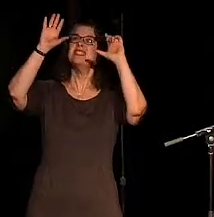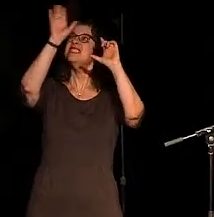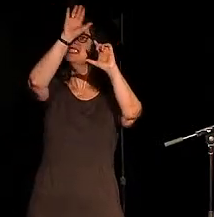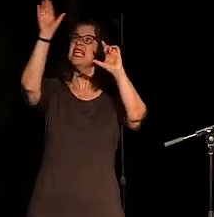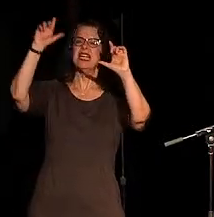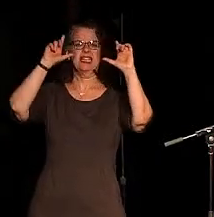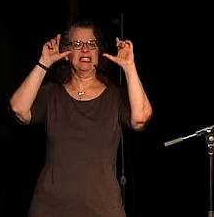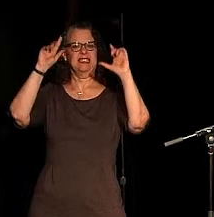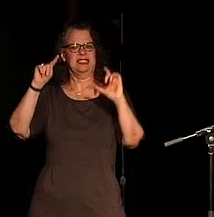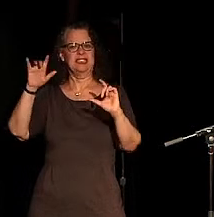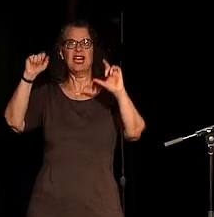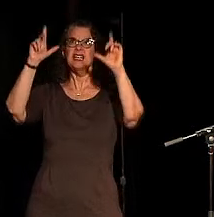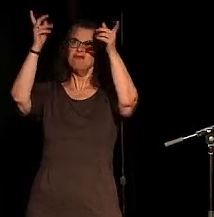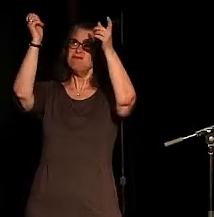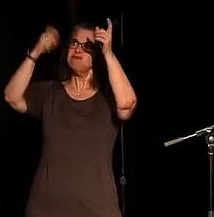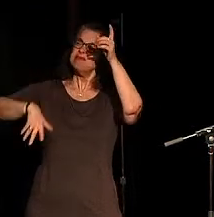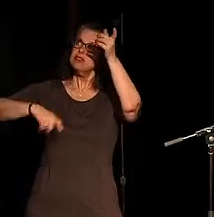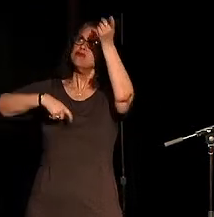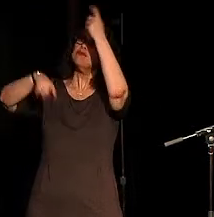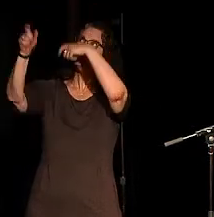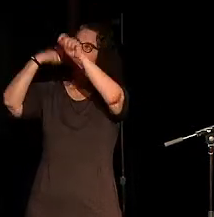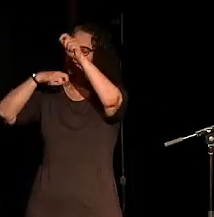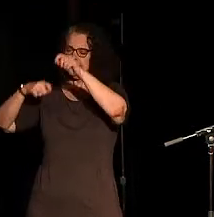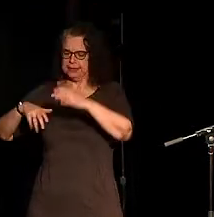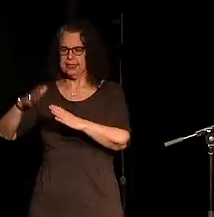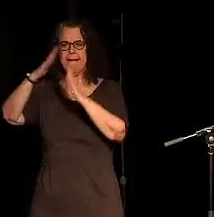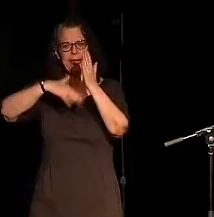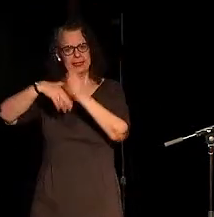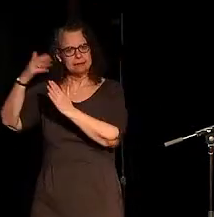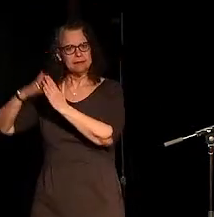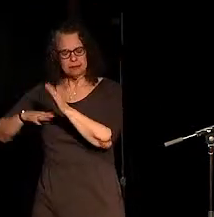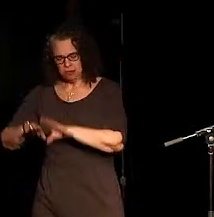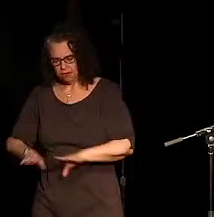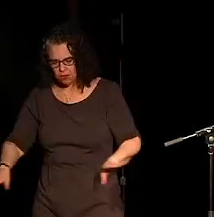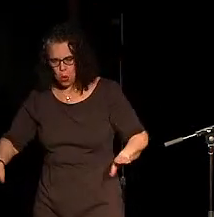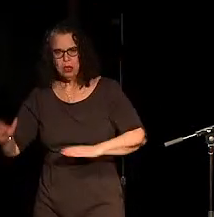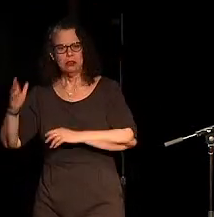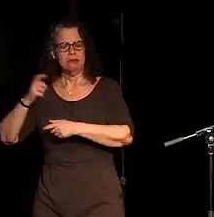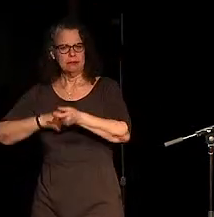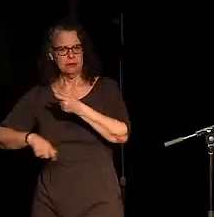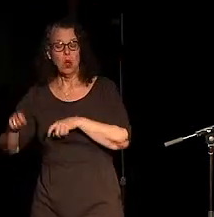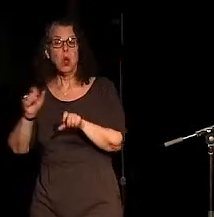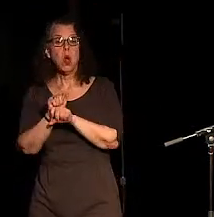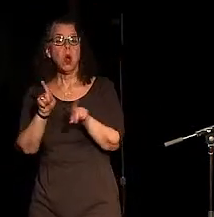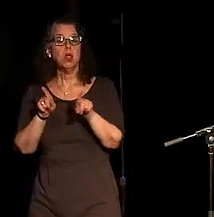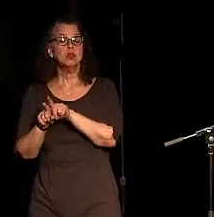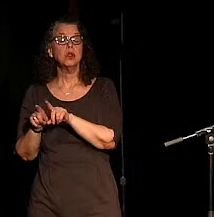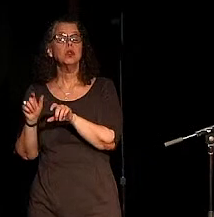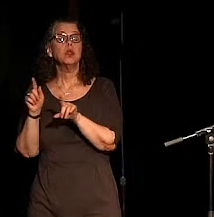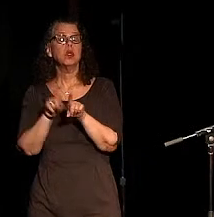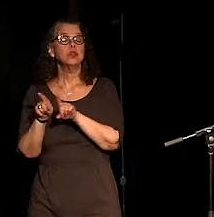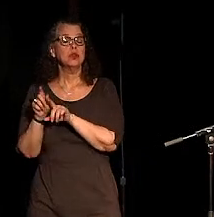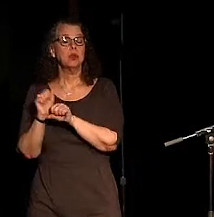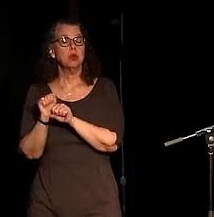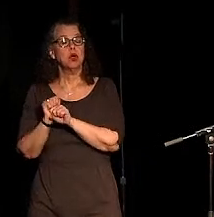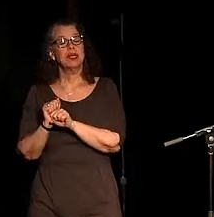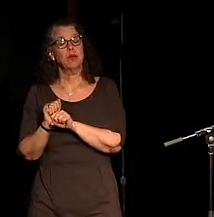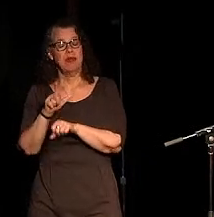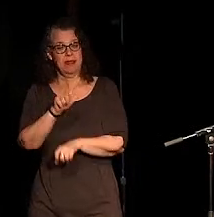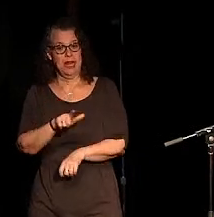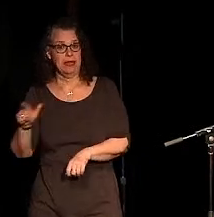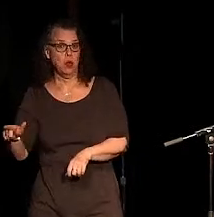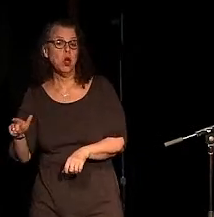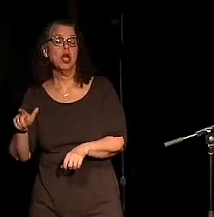painting, flooring. So those things are work in progress. We're also working with the landlord to improve areas that are under their control,